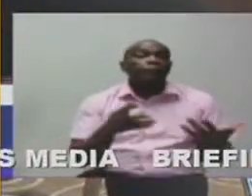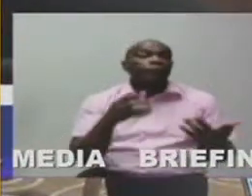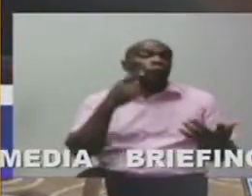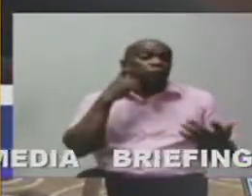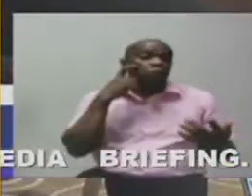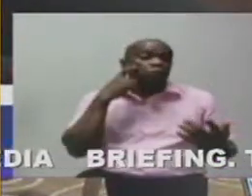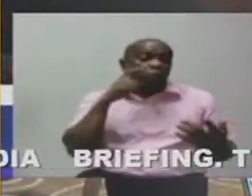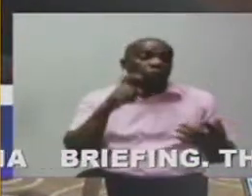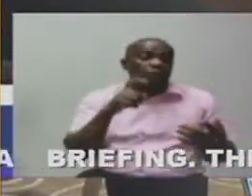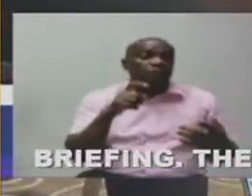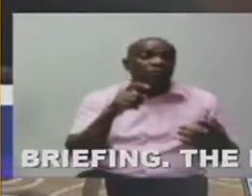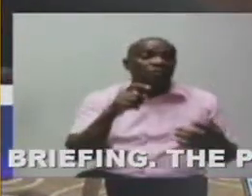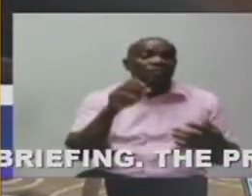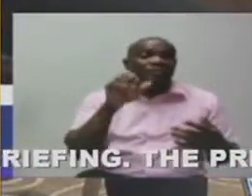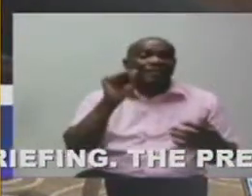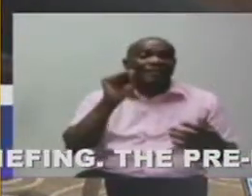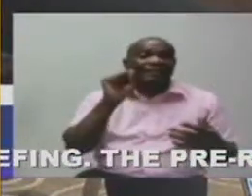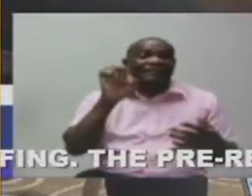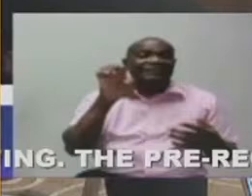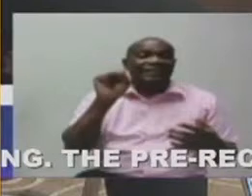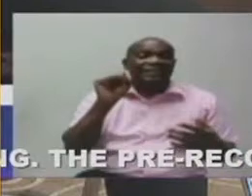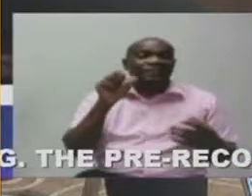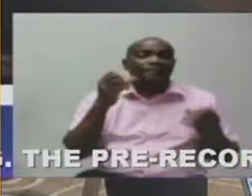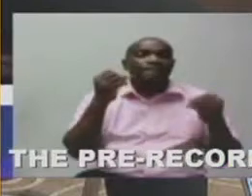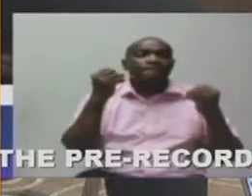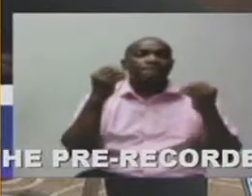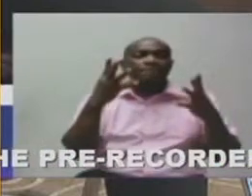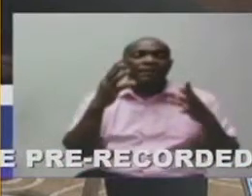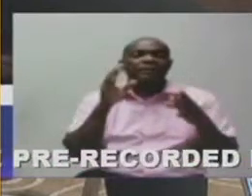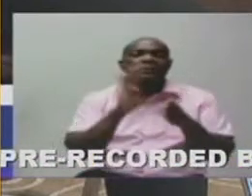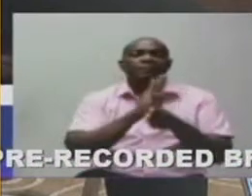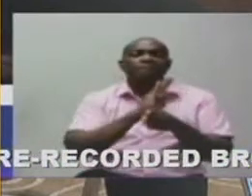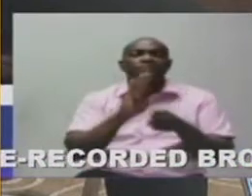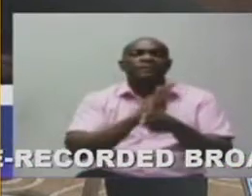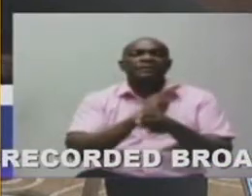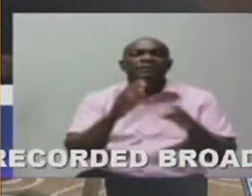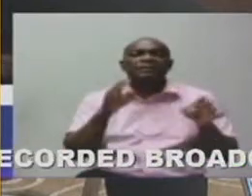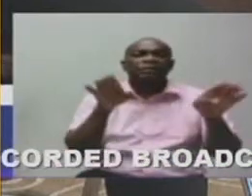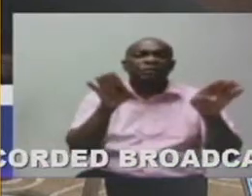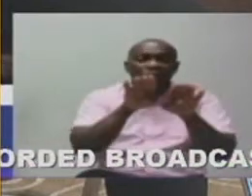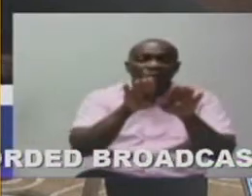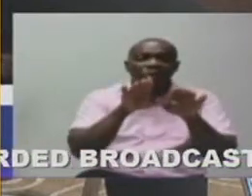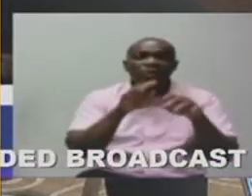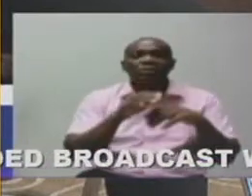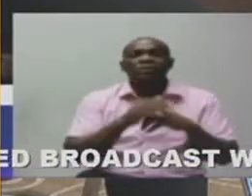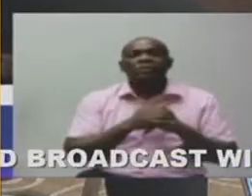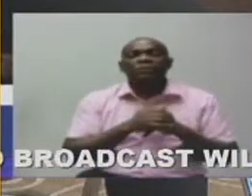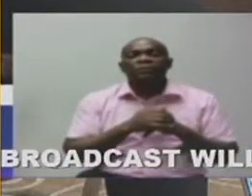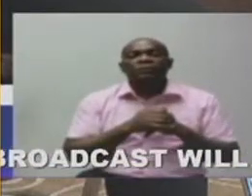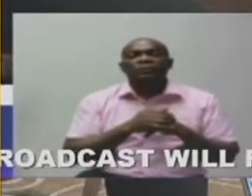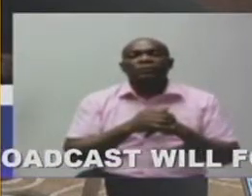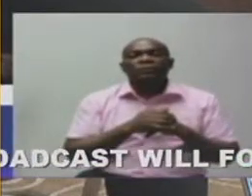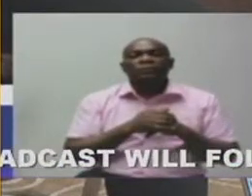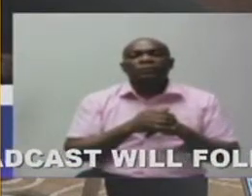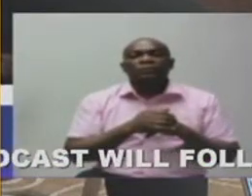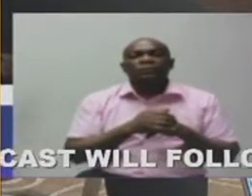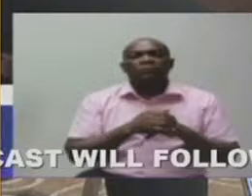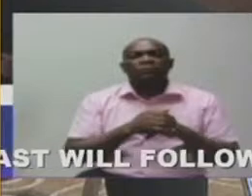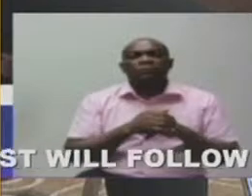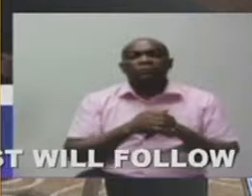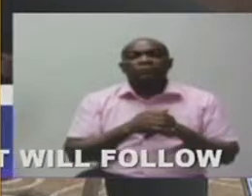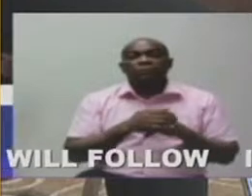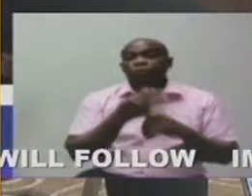virus, we've seen a lot of businesses close, poverty rates go up. We'll be a few weeks away from Christmas and the